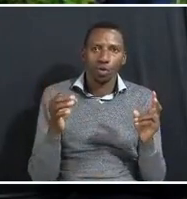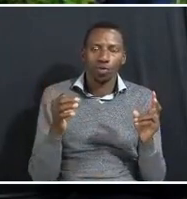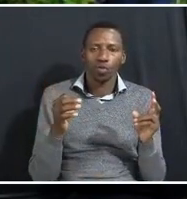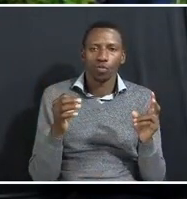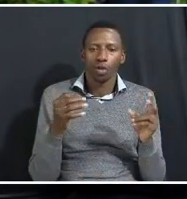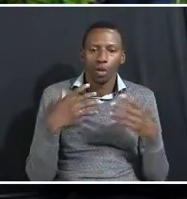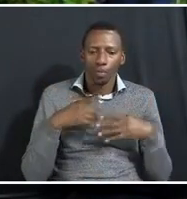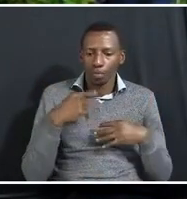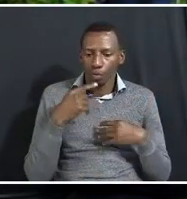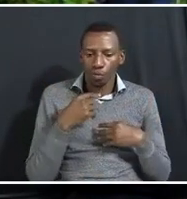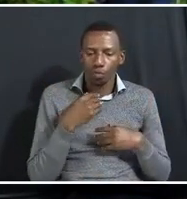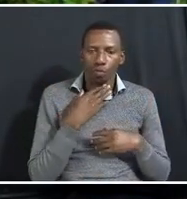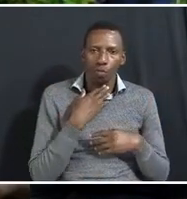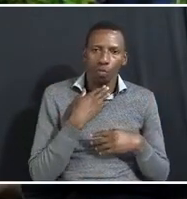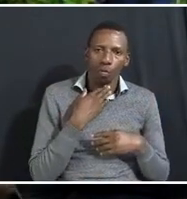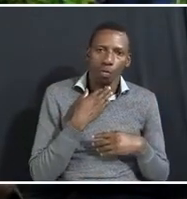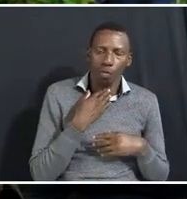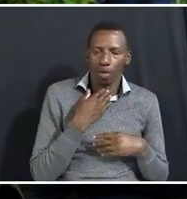cases that come,